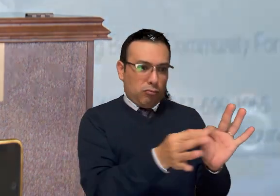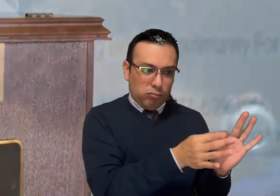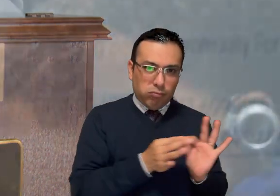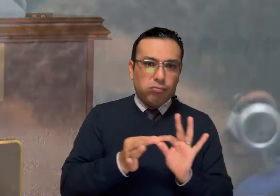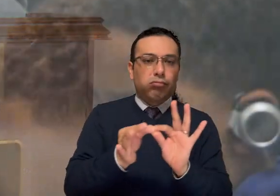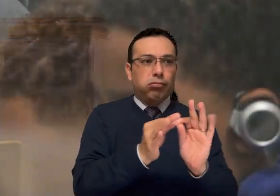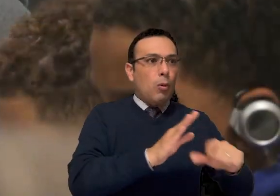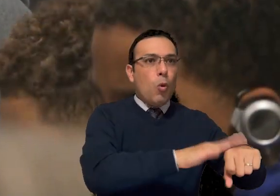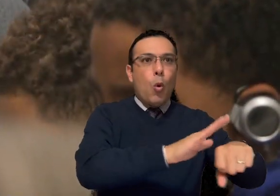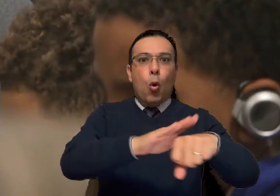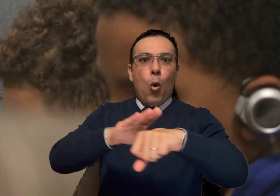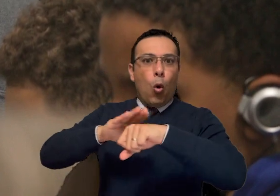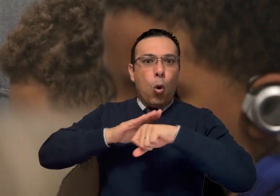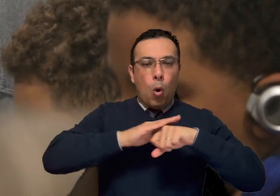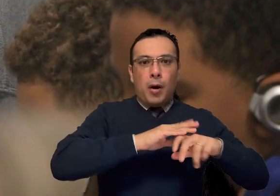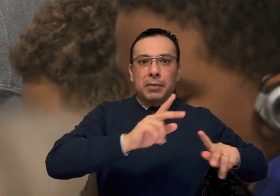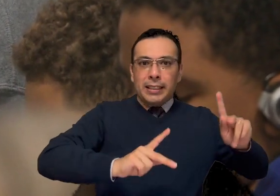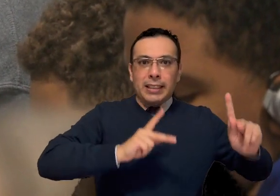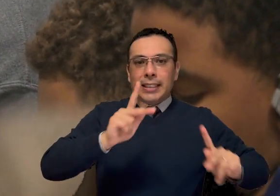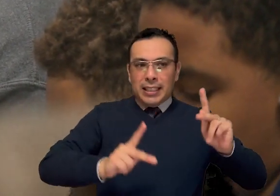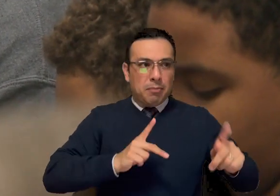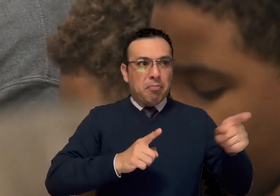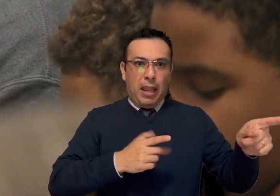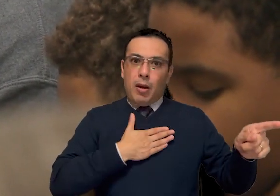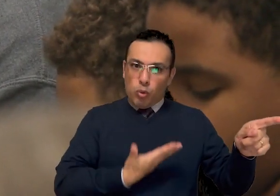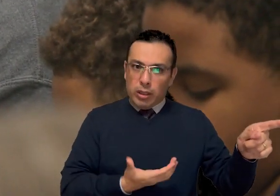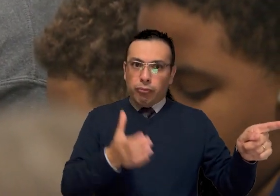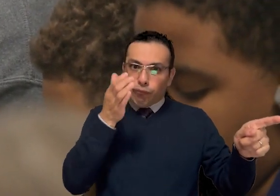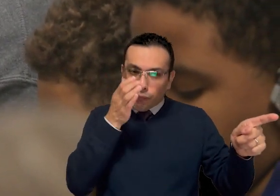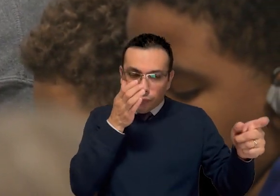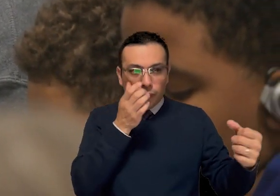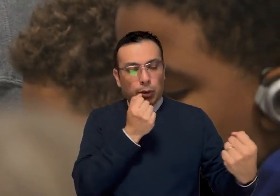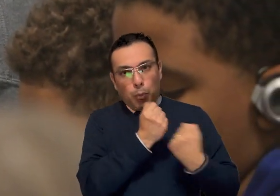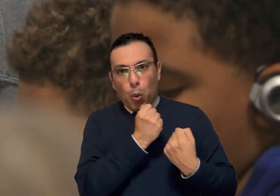and to working in partnership with us throughout that survey.